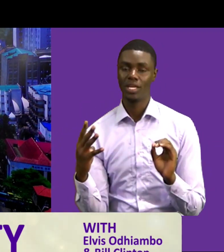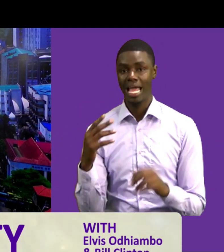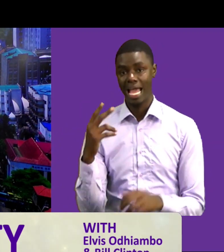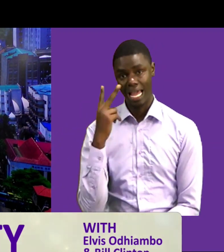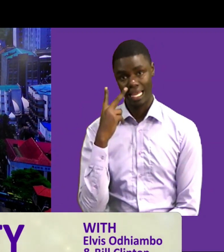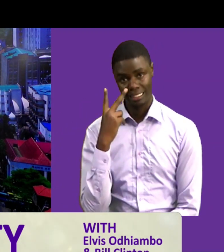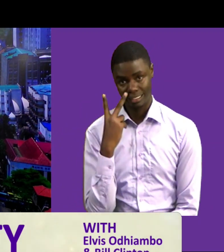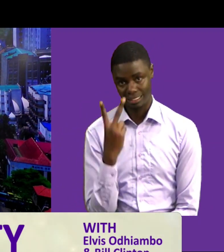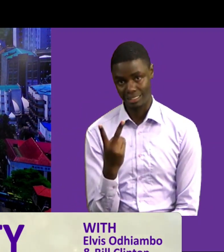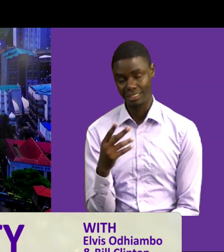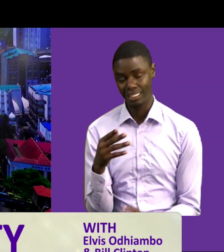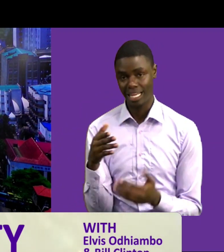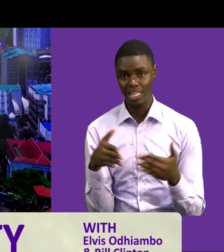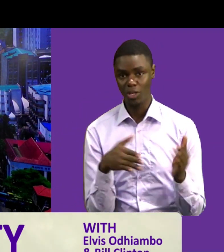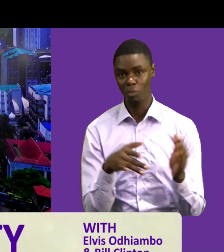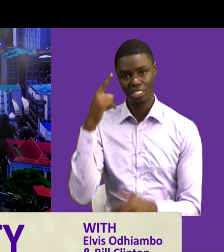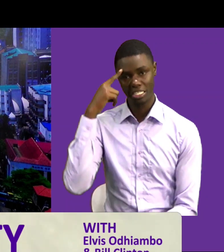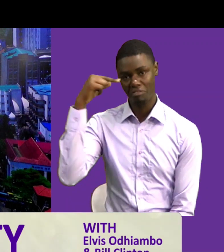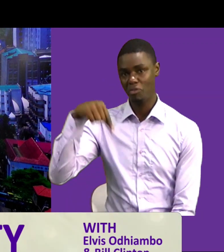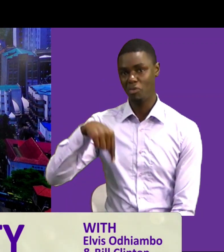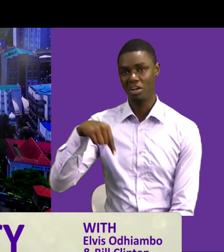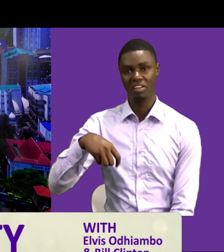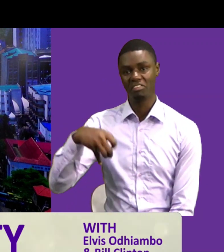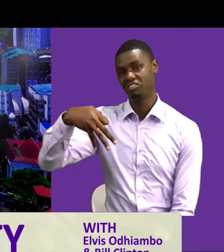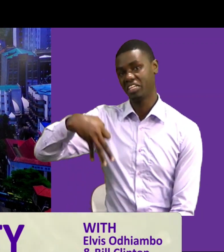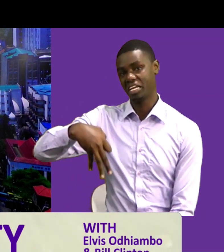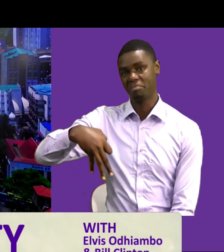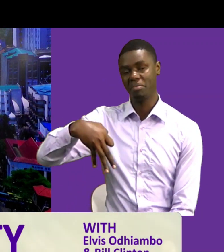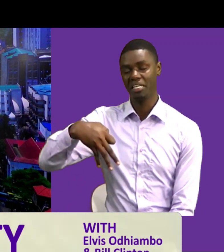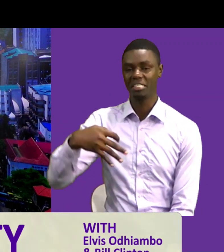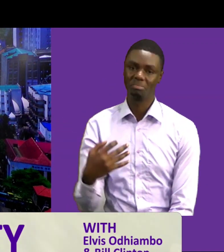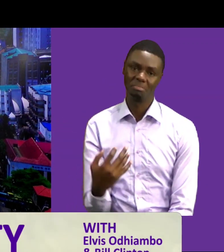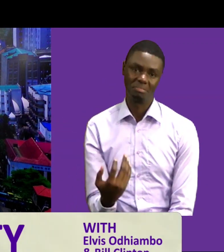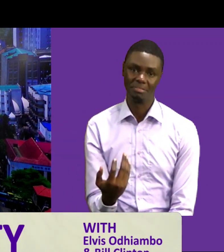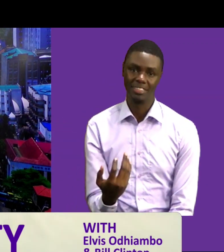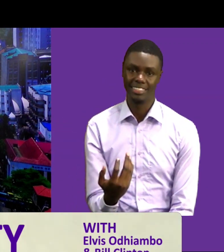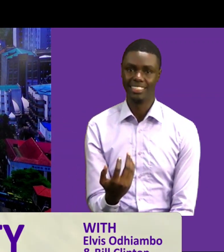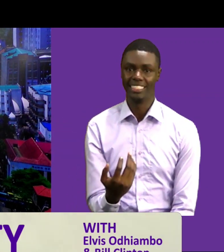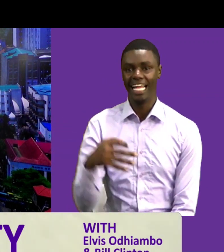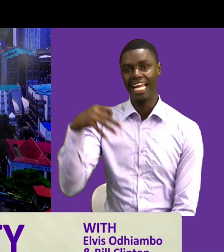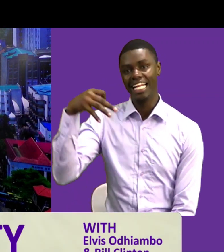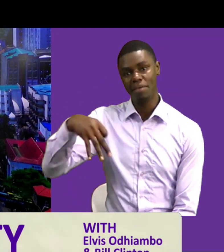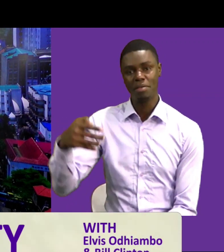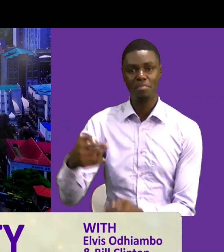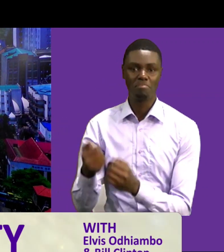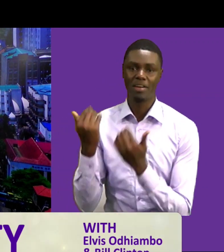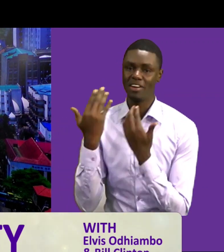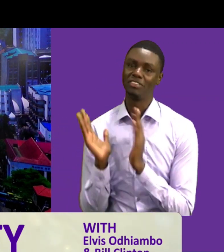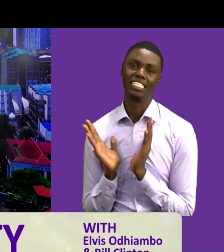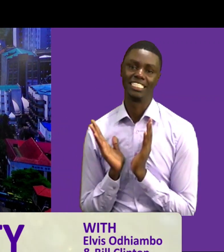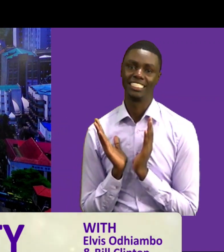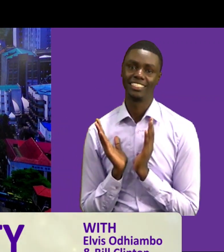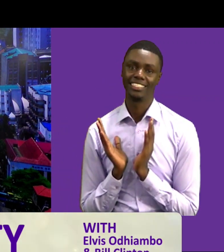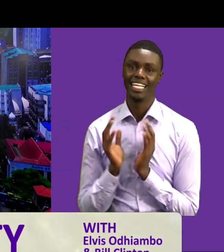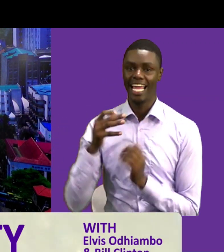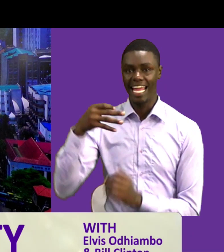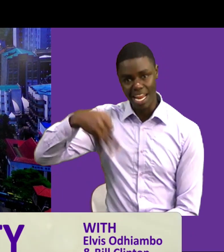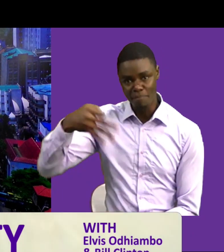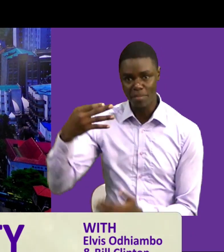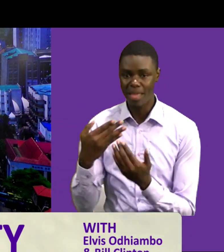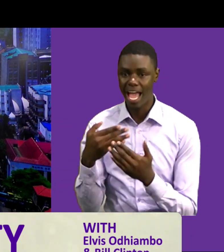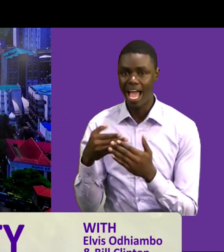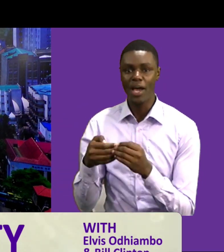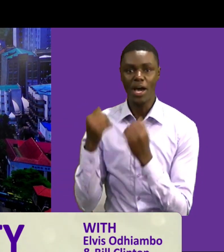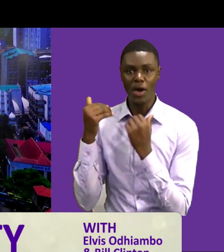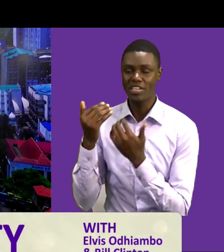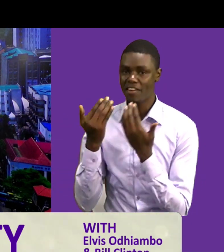see that chances of qualifying, let's say just Namibia are out. Namibia are out